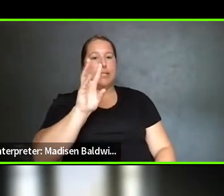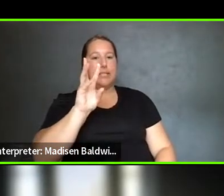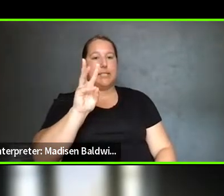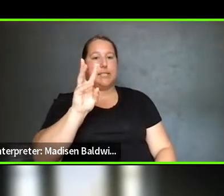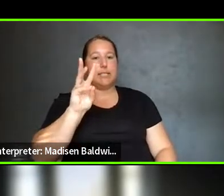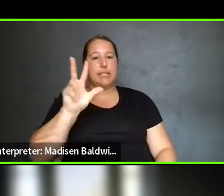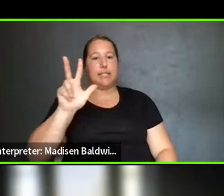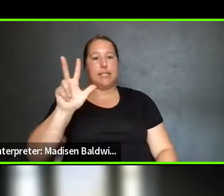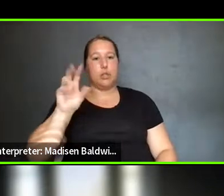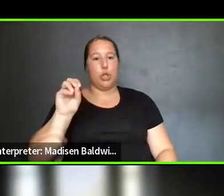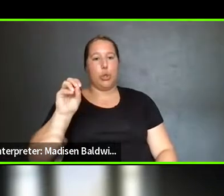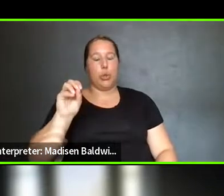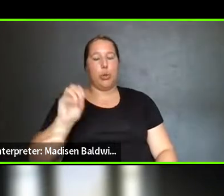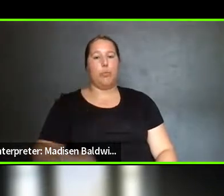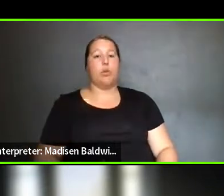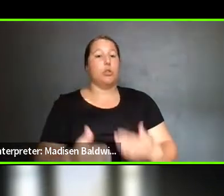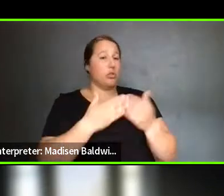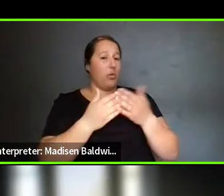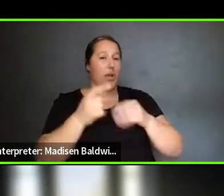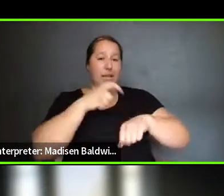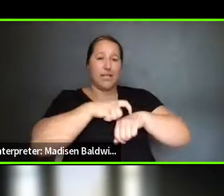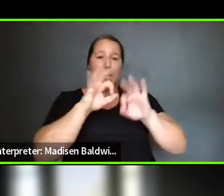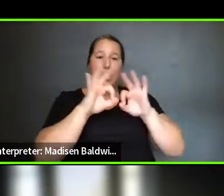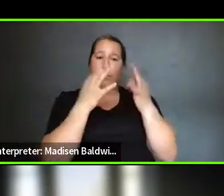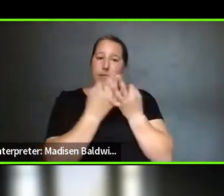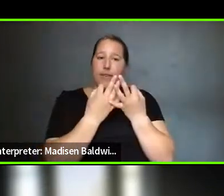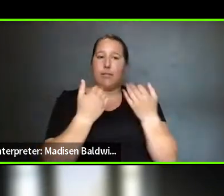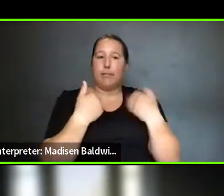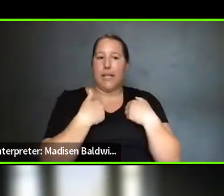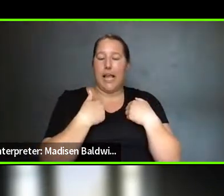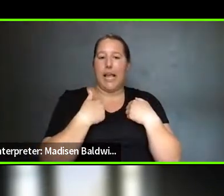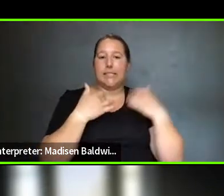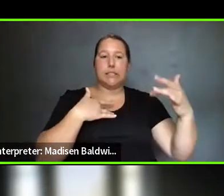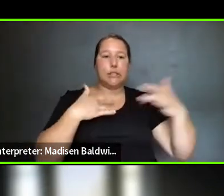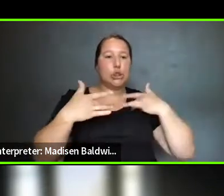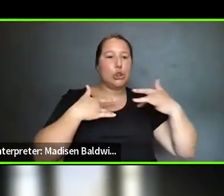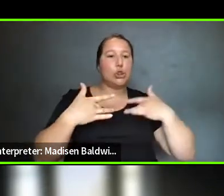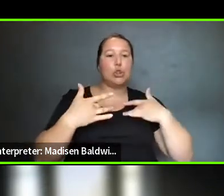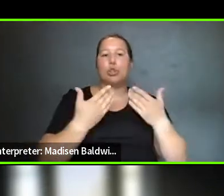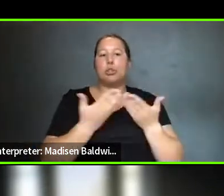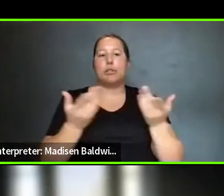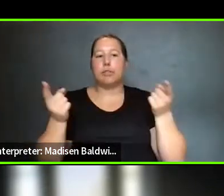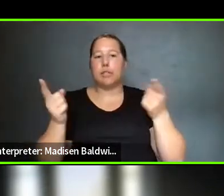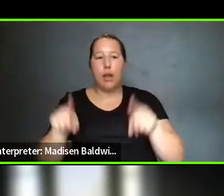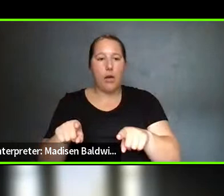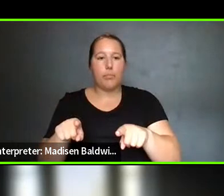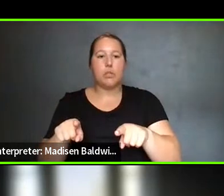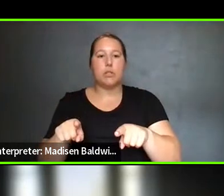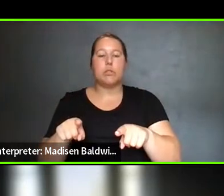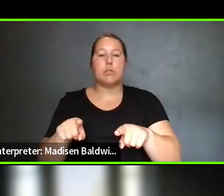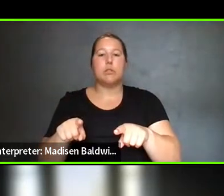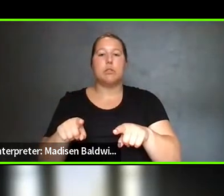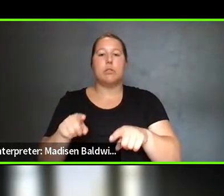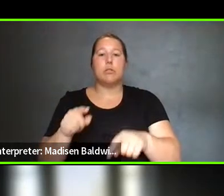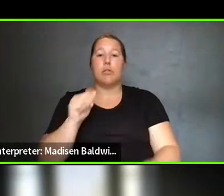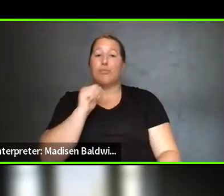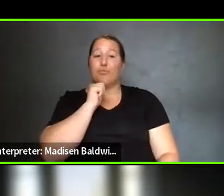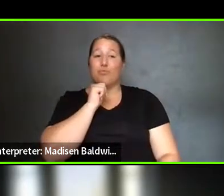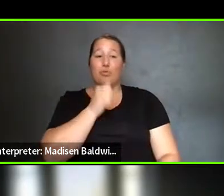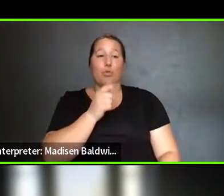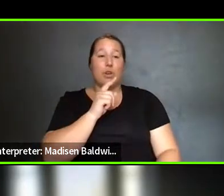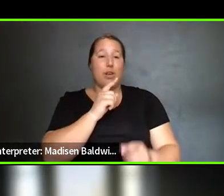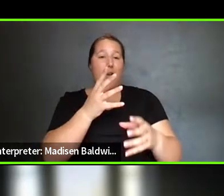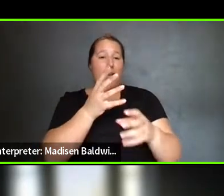428-6630. So anytime a family has any concern, something has happened, and we have not gotten the